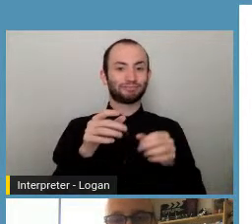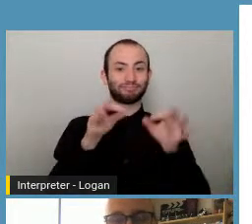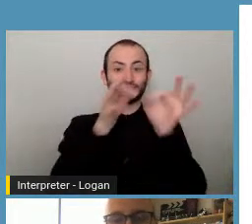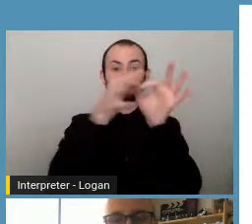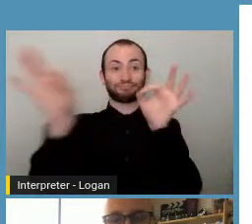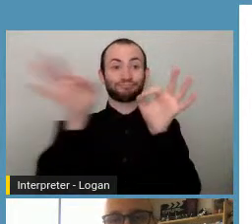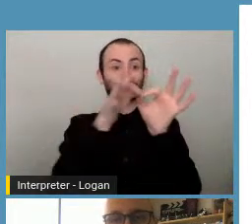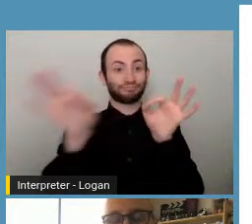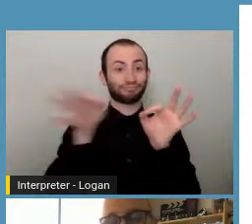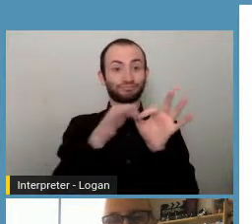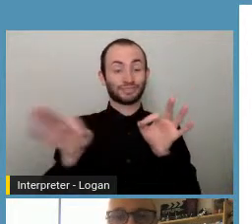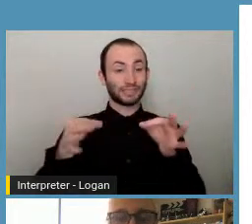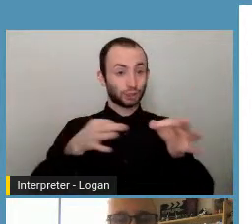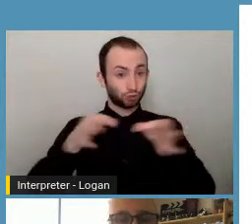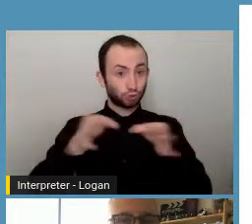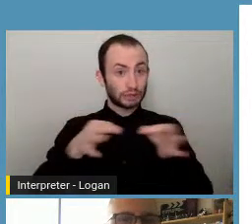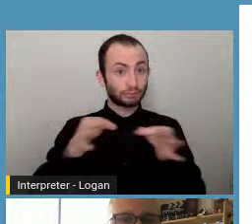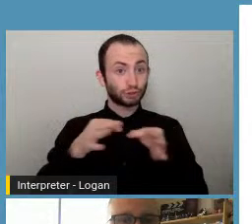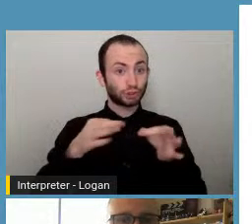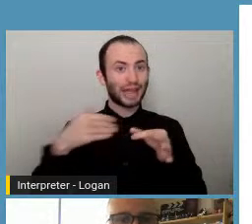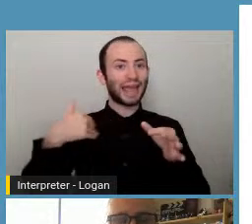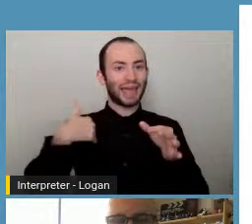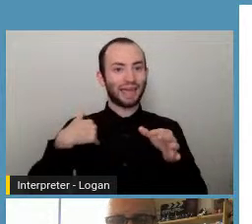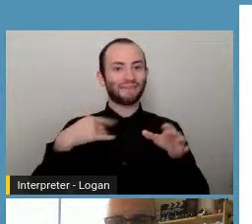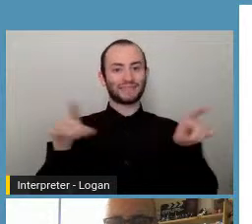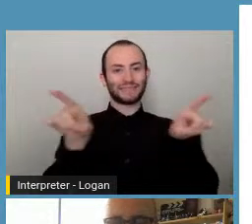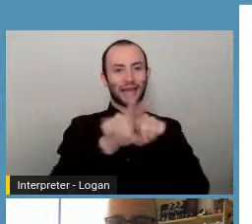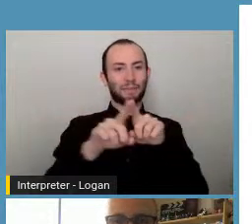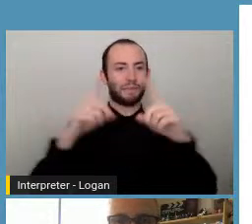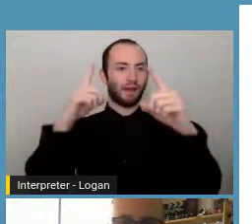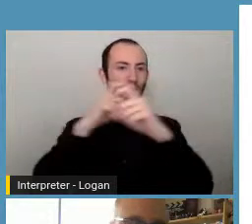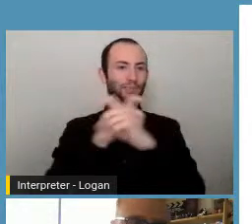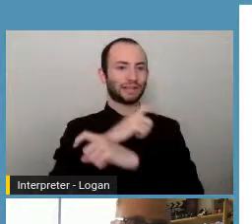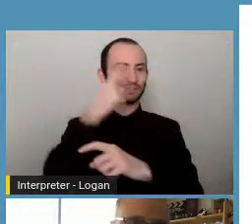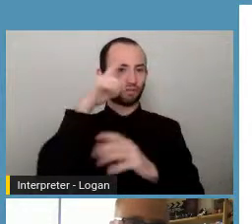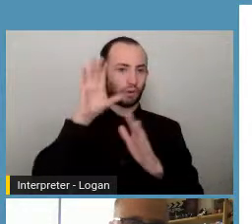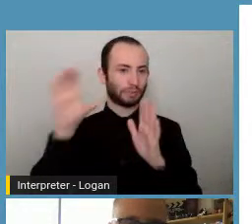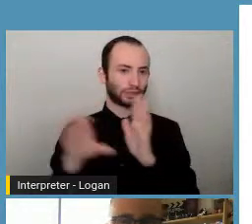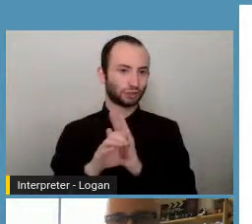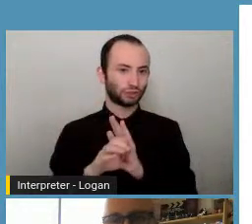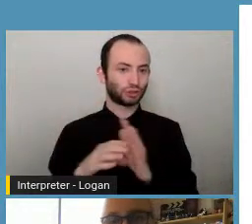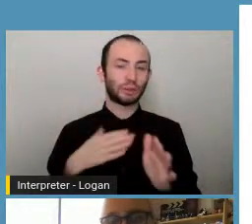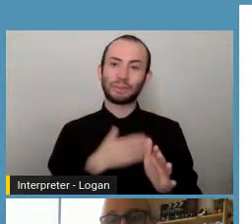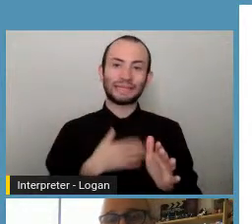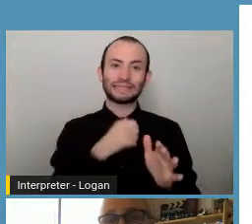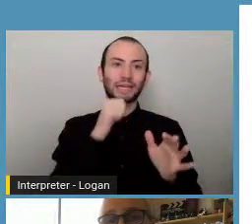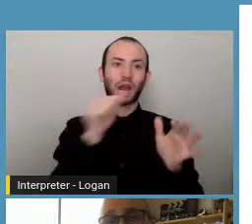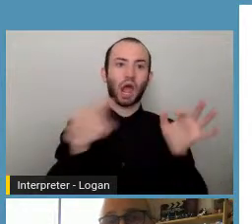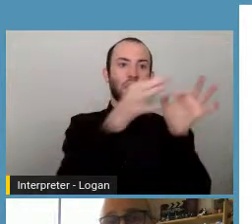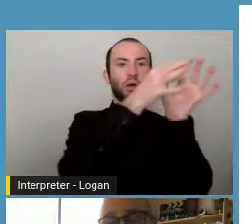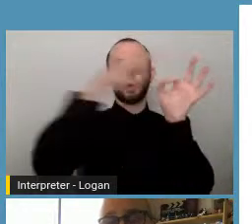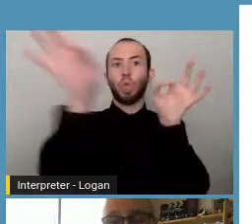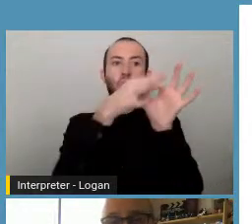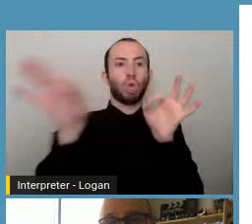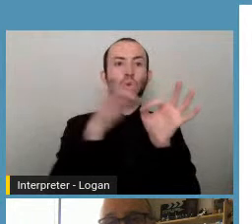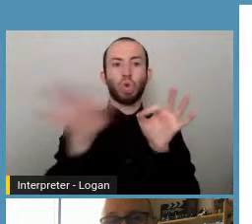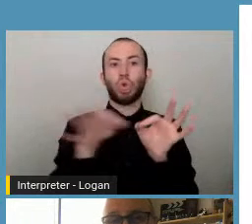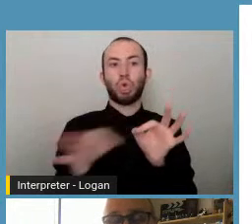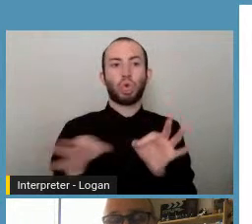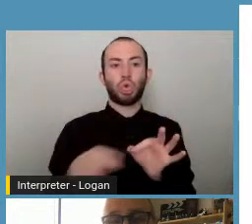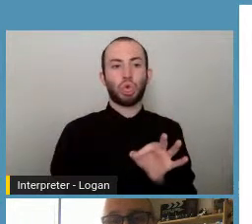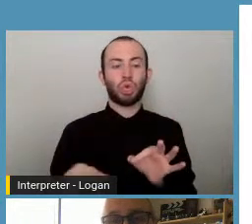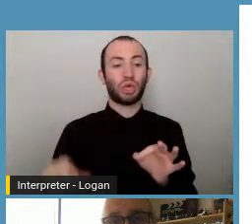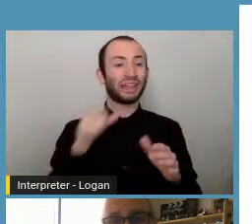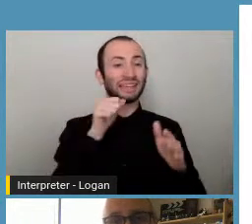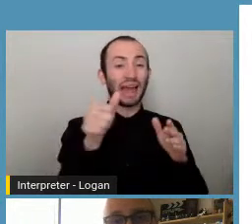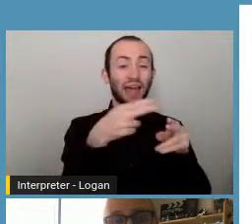visual complexity of the visual information being presented. So let's not have our descriptions be super long. Let's not have them be super short. Let's have